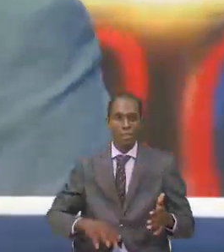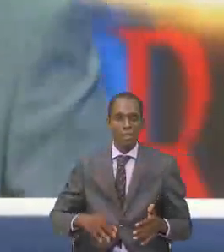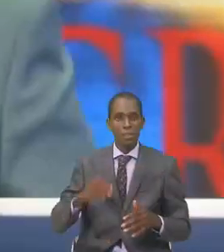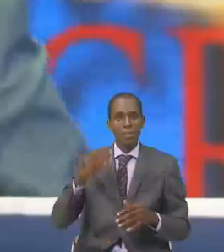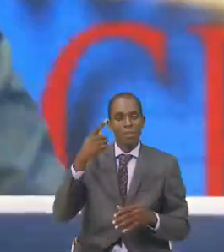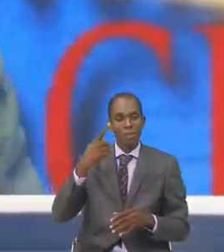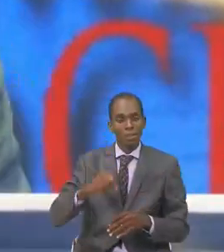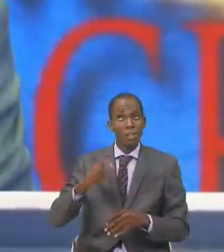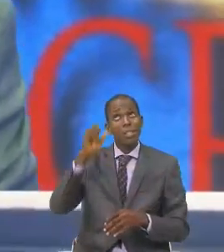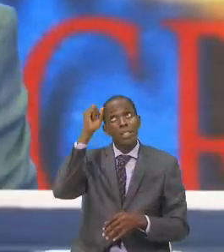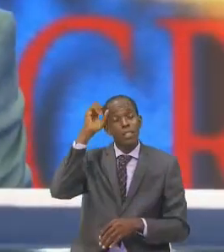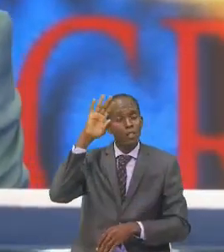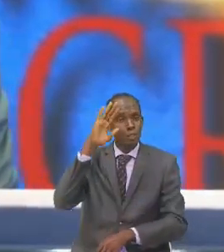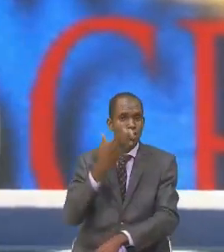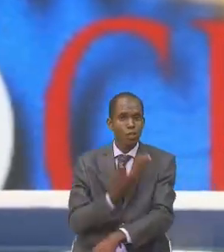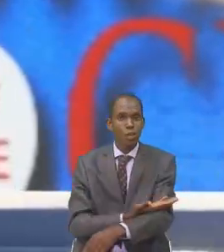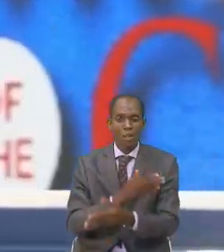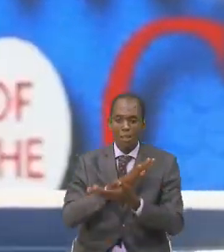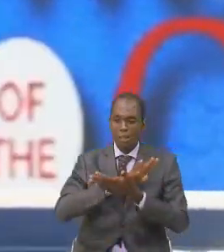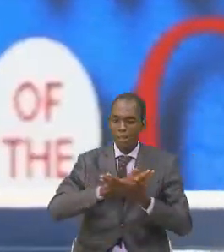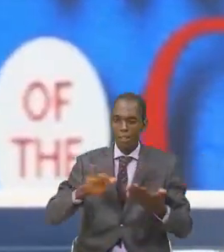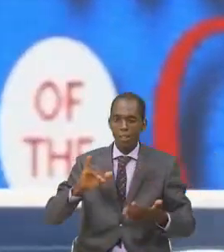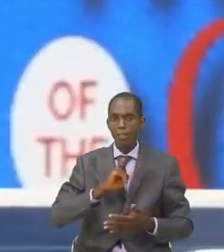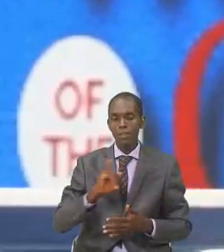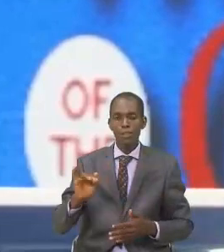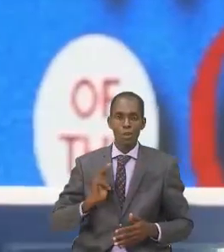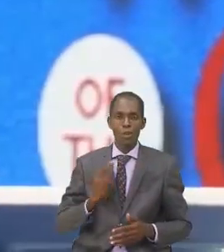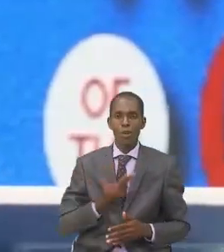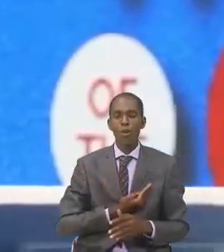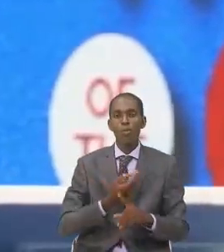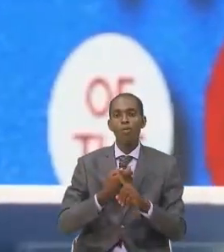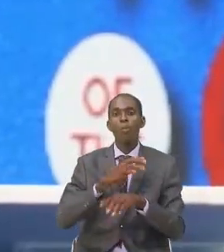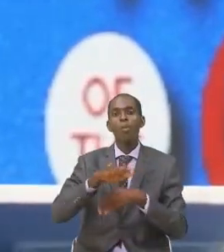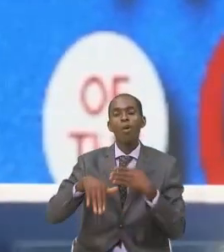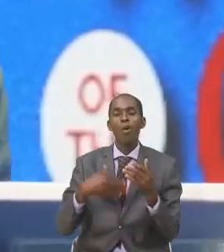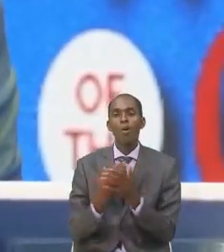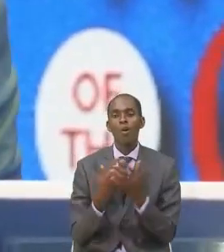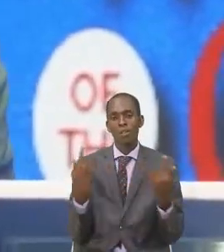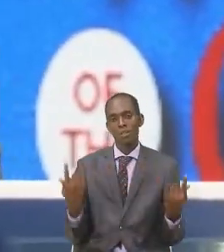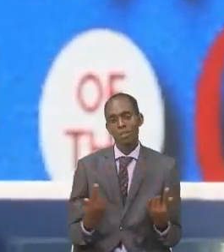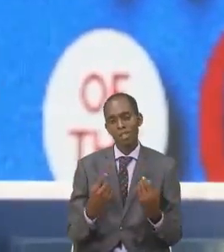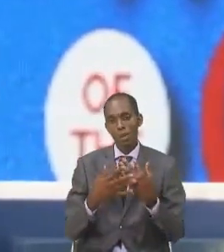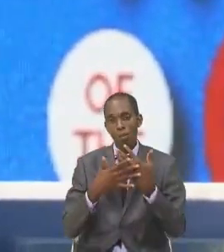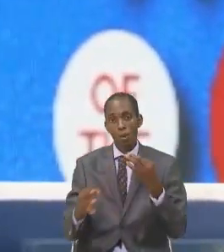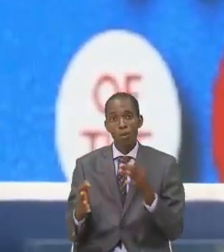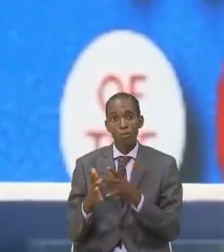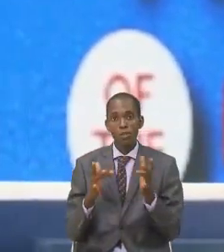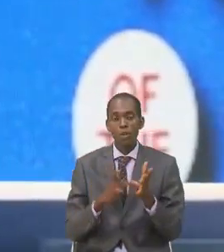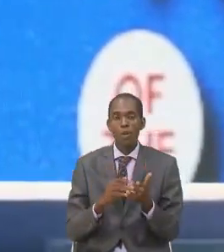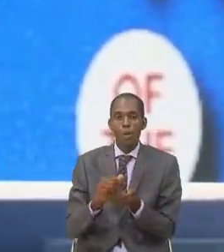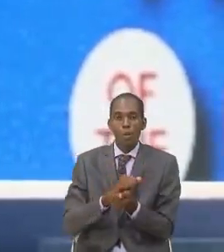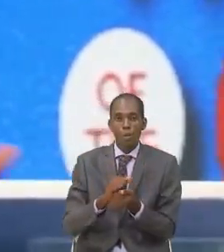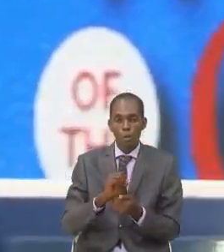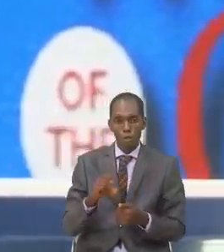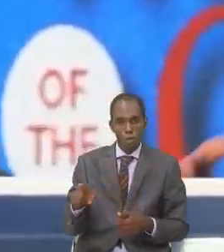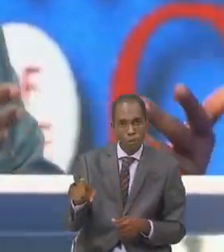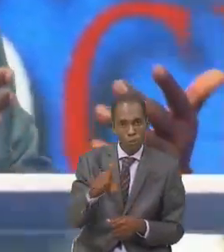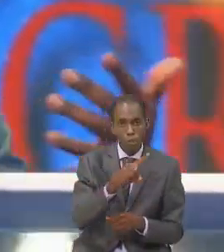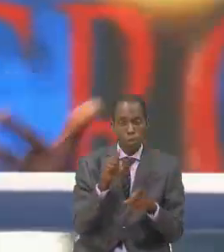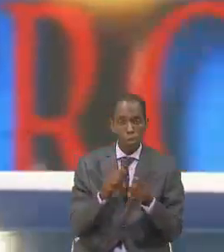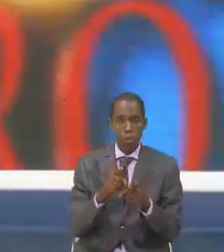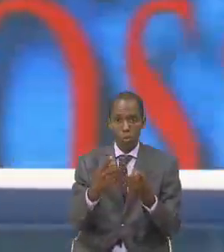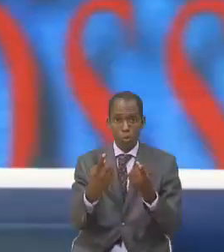of Jesus Christ, his Son, cleanses us from all sin. The blood